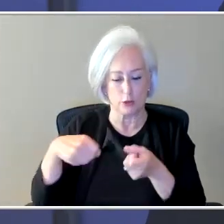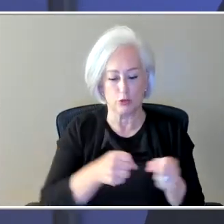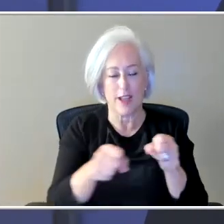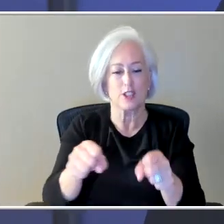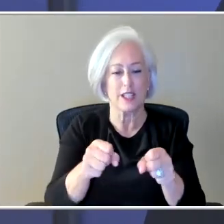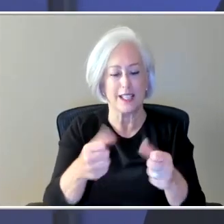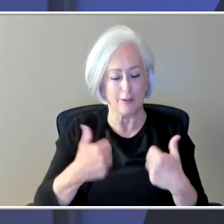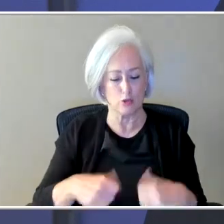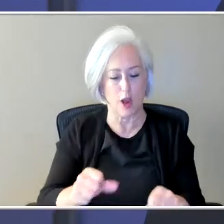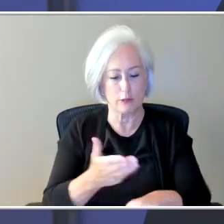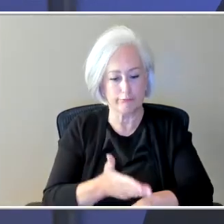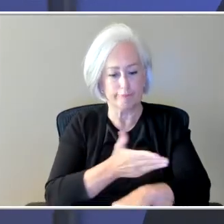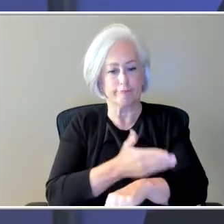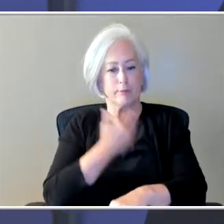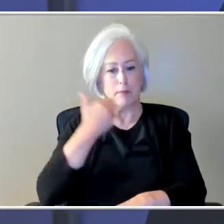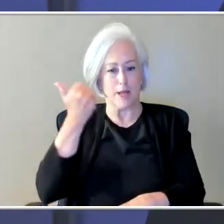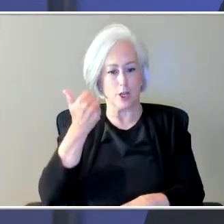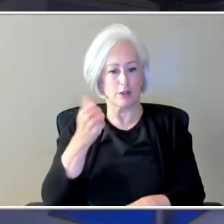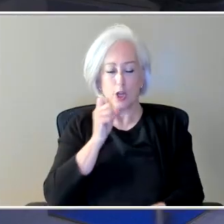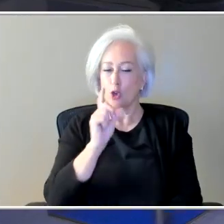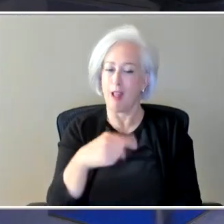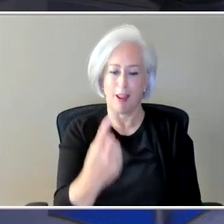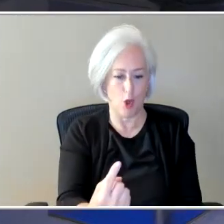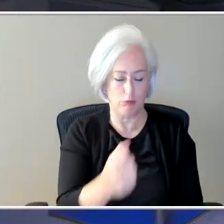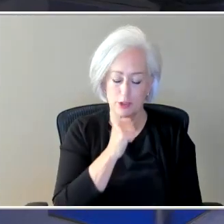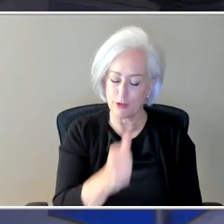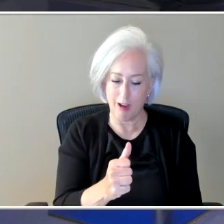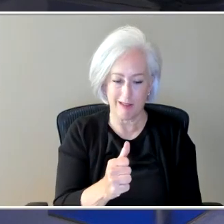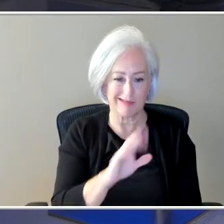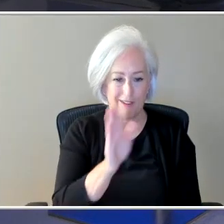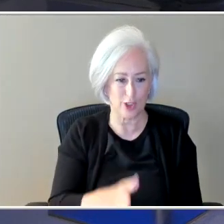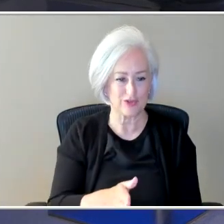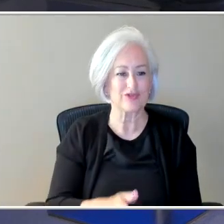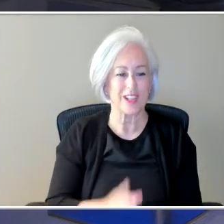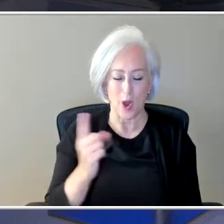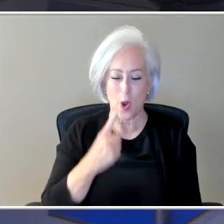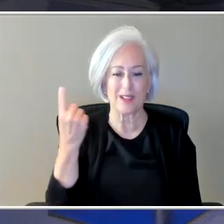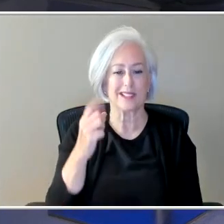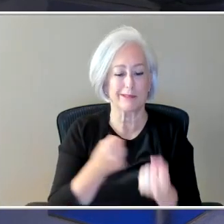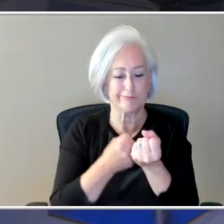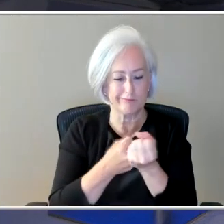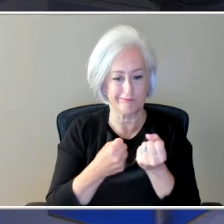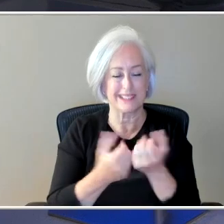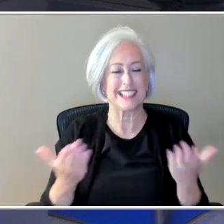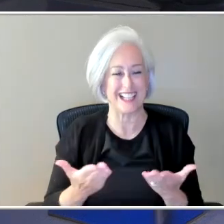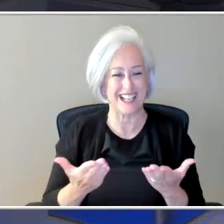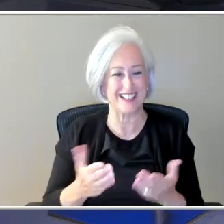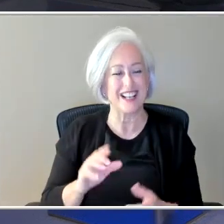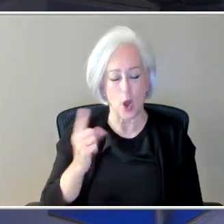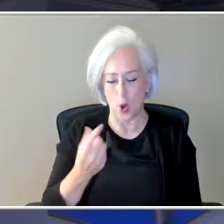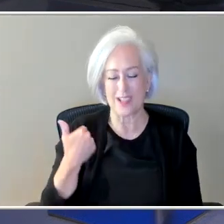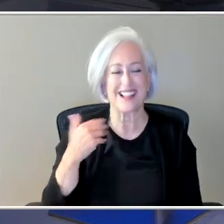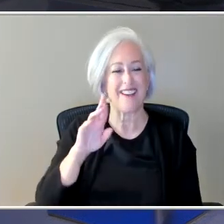better, knowing that you don't have to be alone. You'll never be alone. There's always somebody there for you here. There's always a Rhonda. There is.